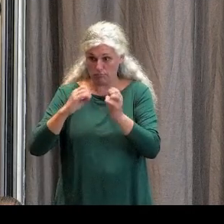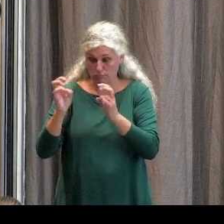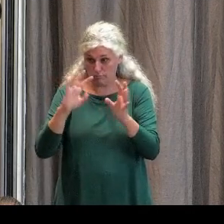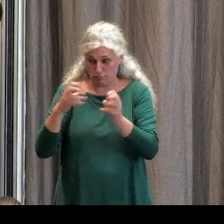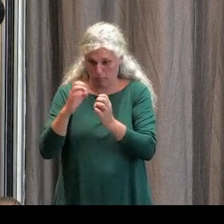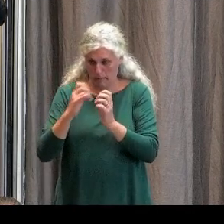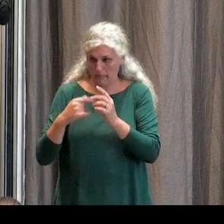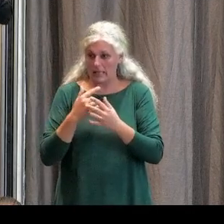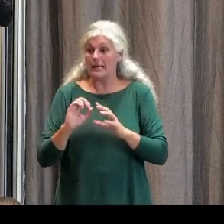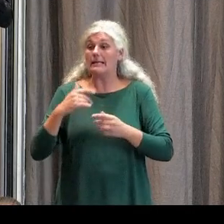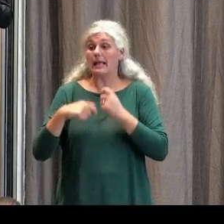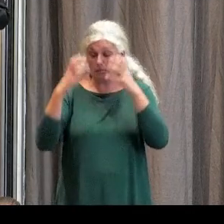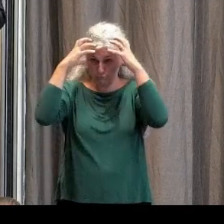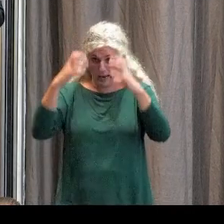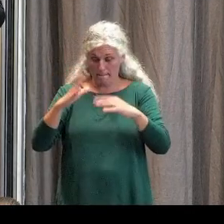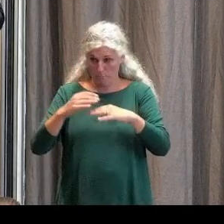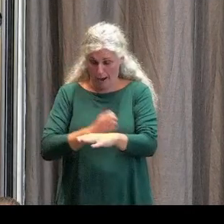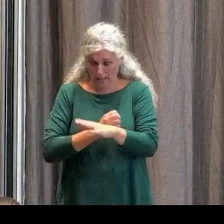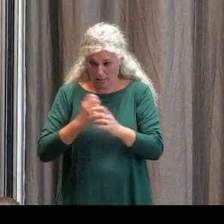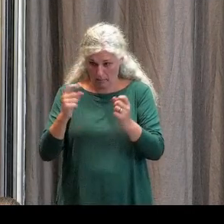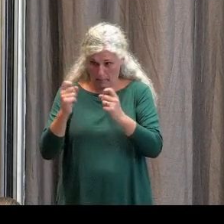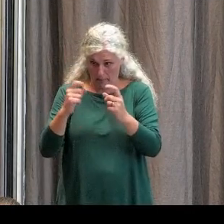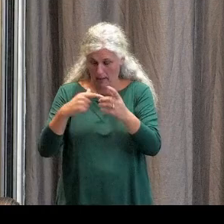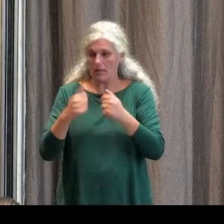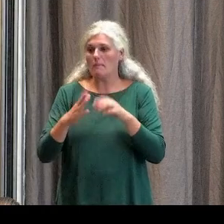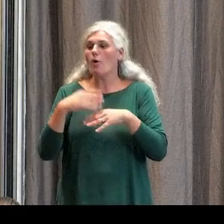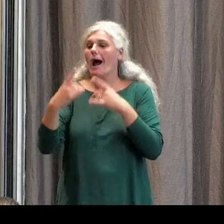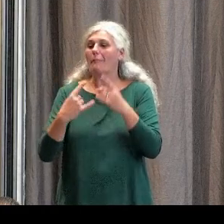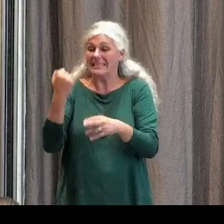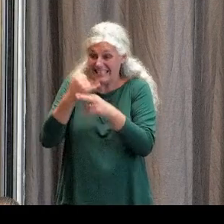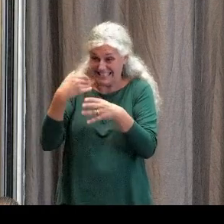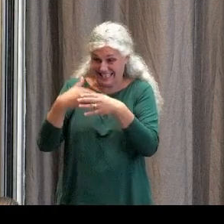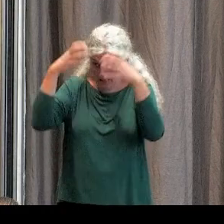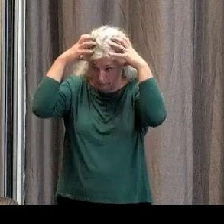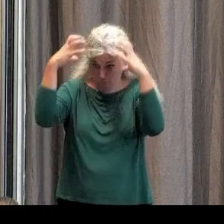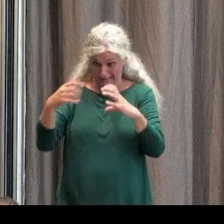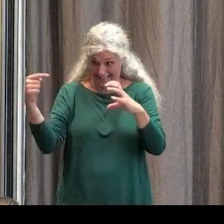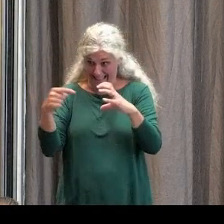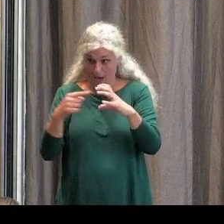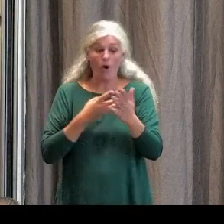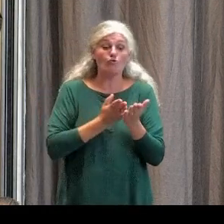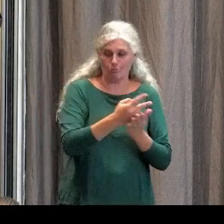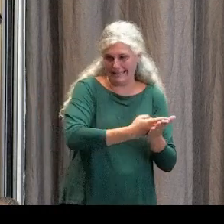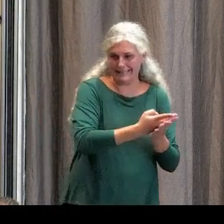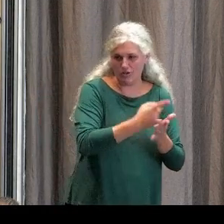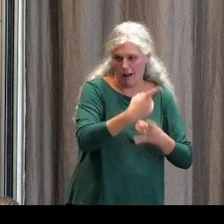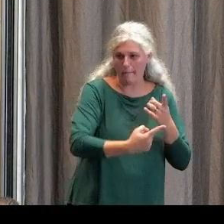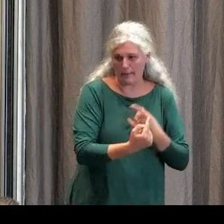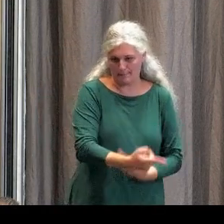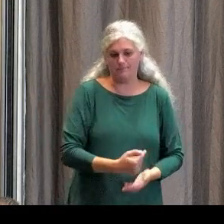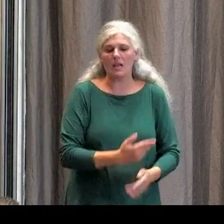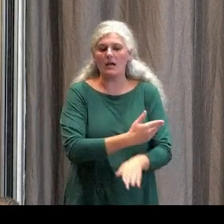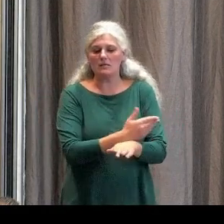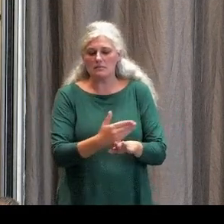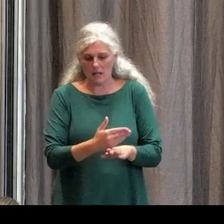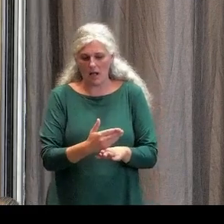the brighter they get, the more they go. So this is really what's happening inside your brain when a seizure happens. And it's going to start on the